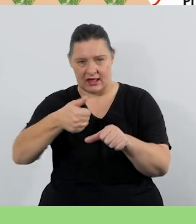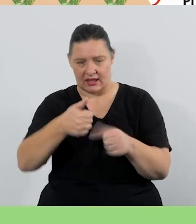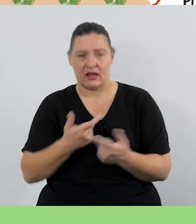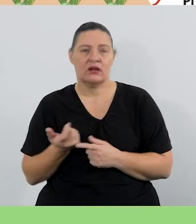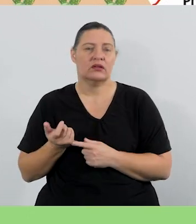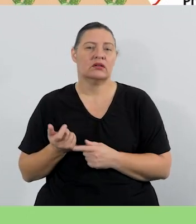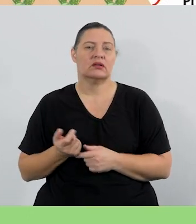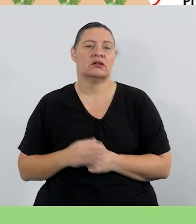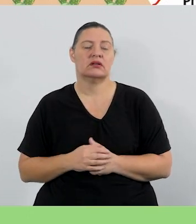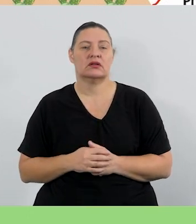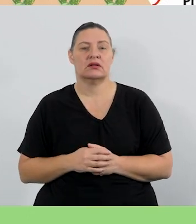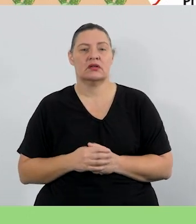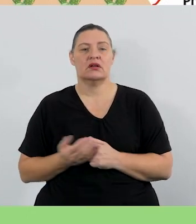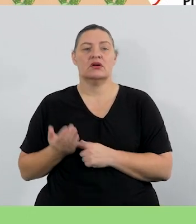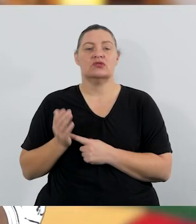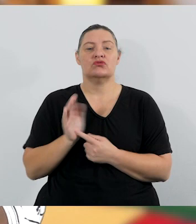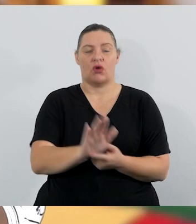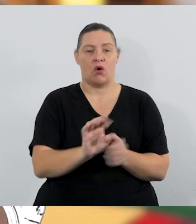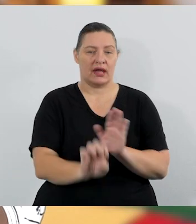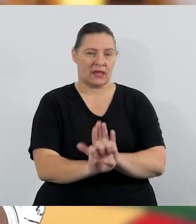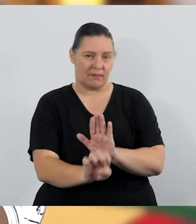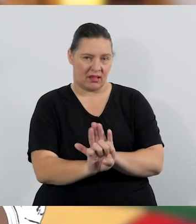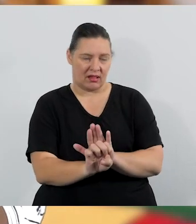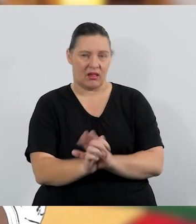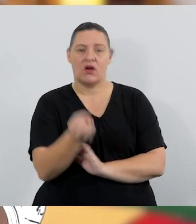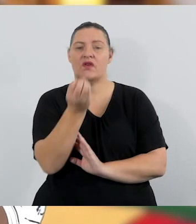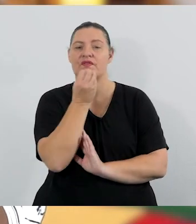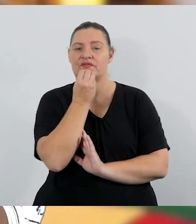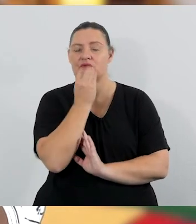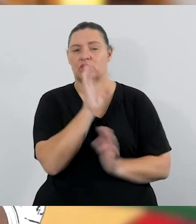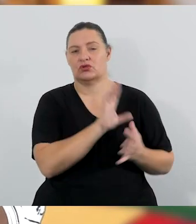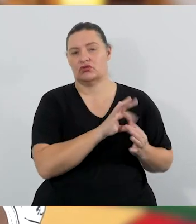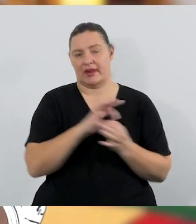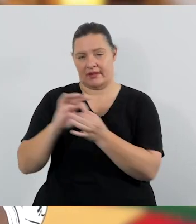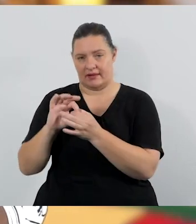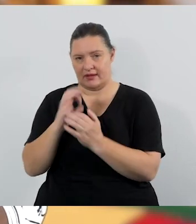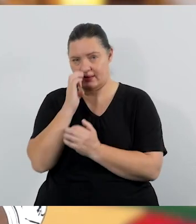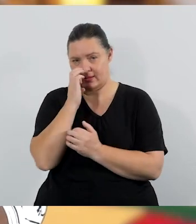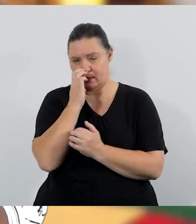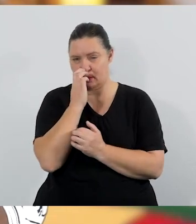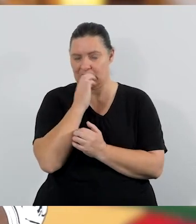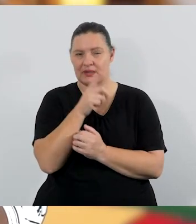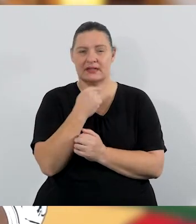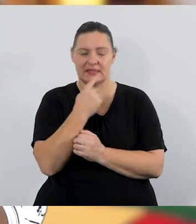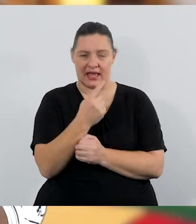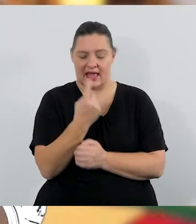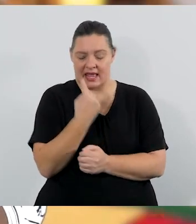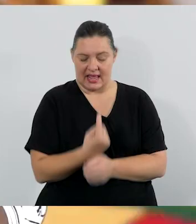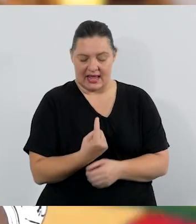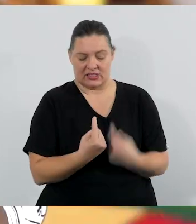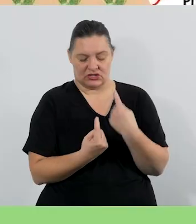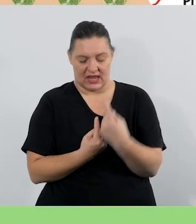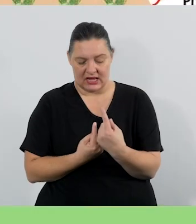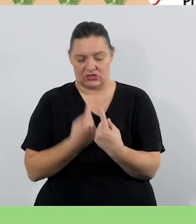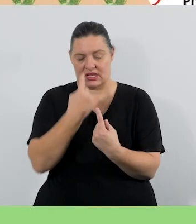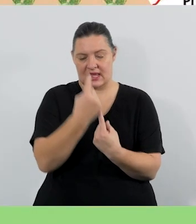an indication, oh no, not an indication, but an example of a food chain. So now we say that each stage